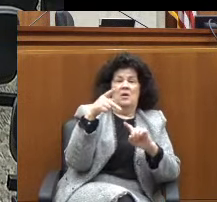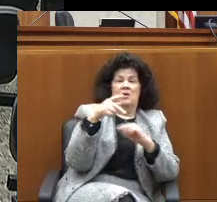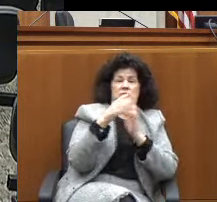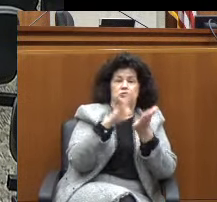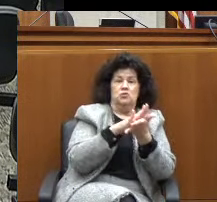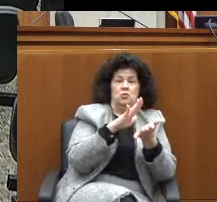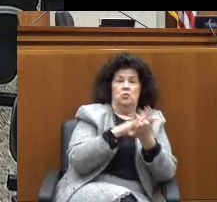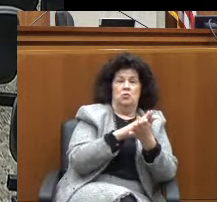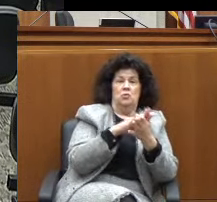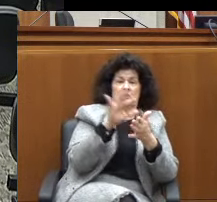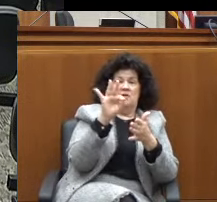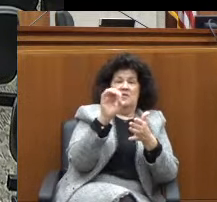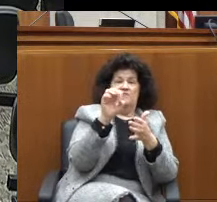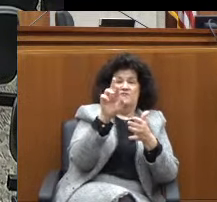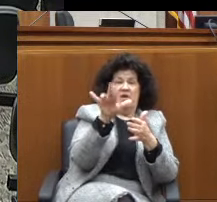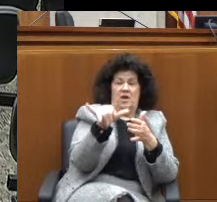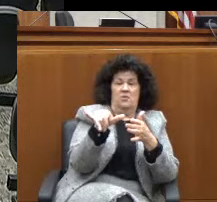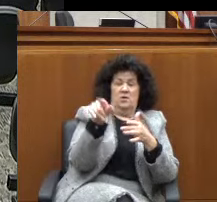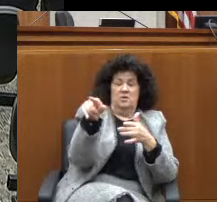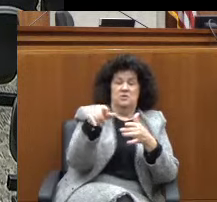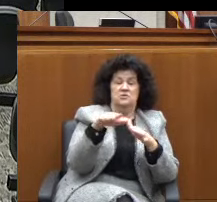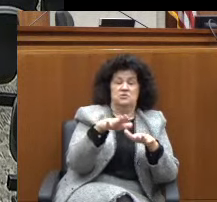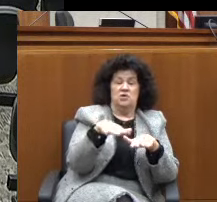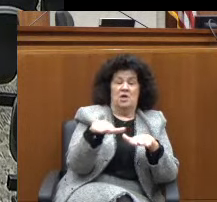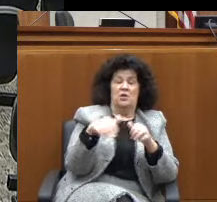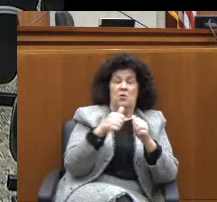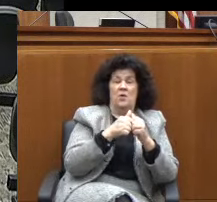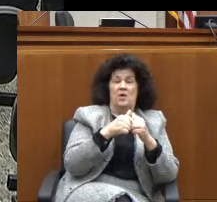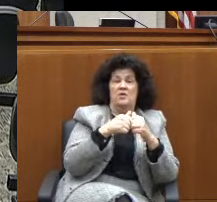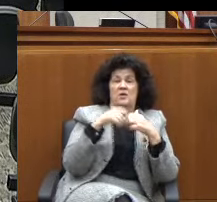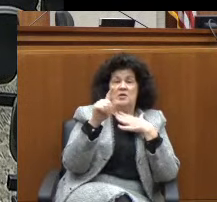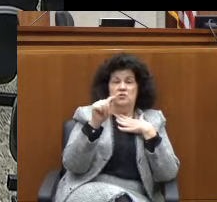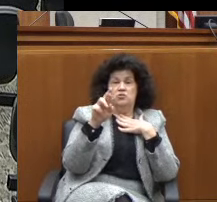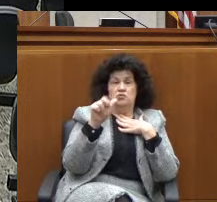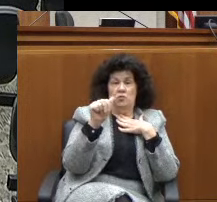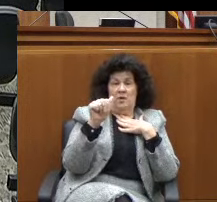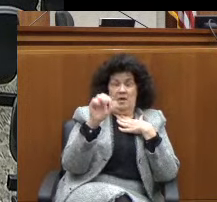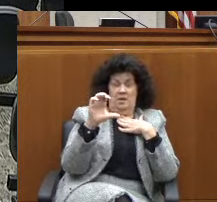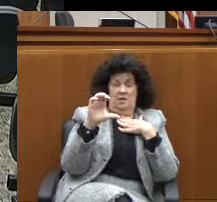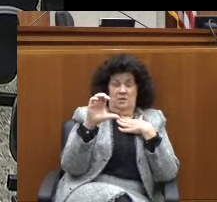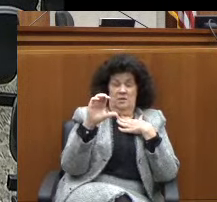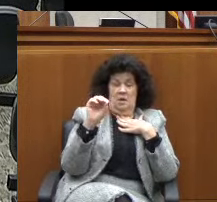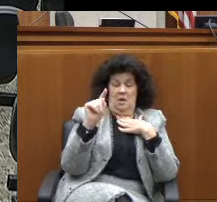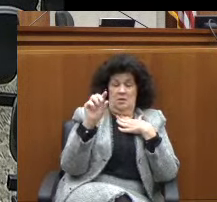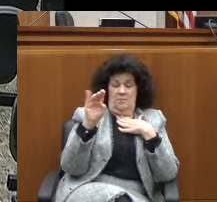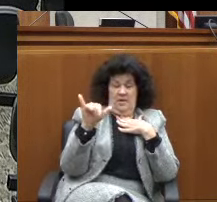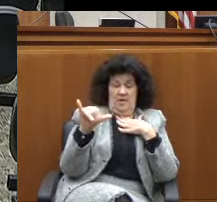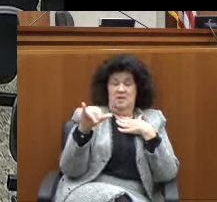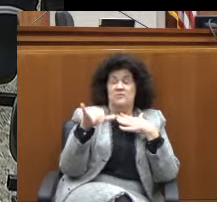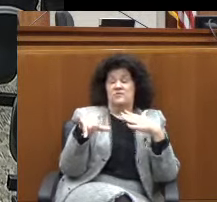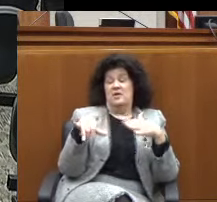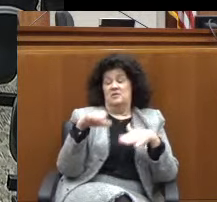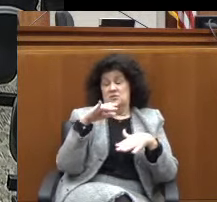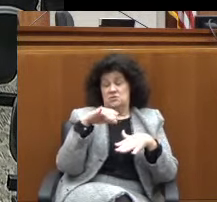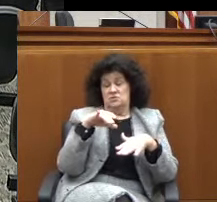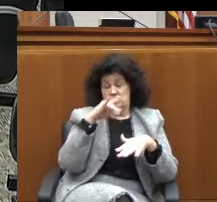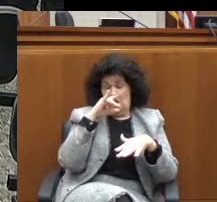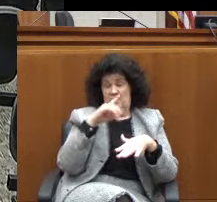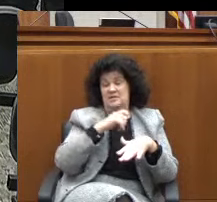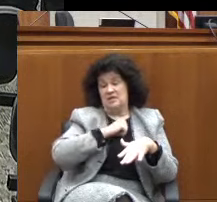me, I had a child with a trach. That child would take that trach out, and somebody else would have to put it in.